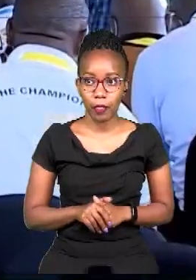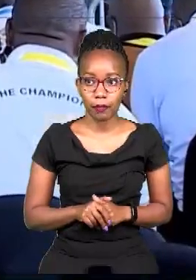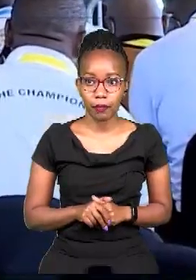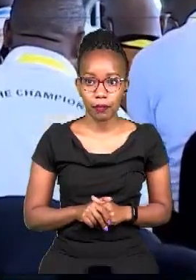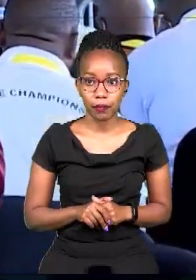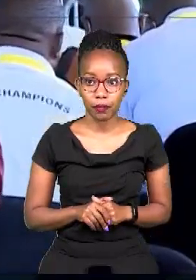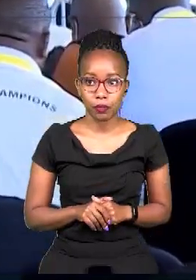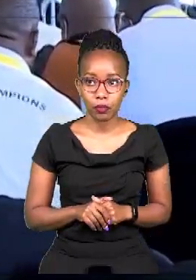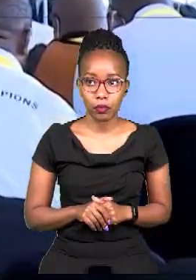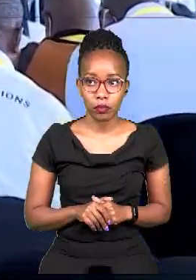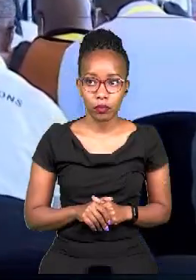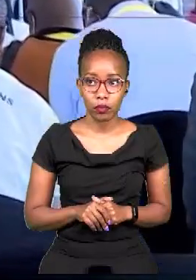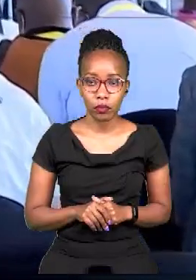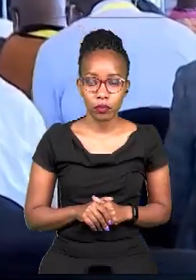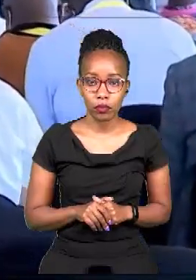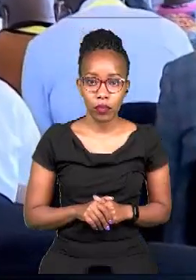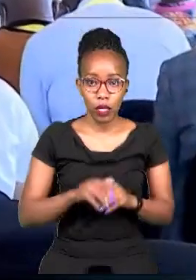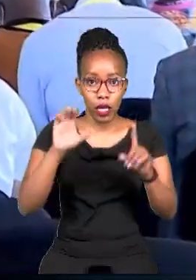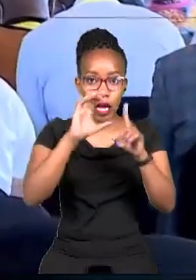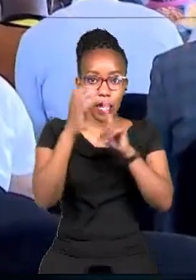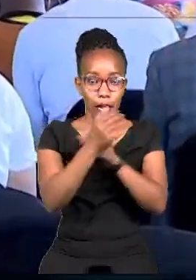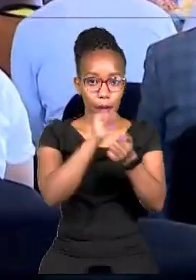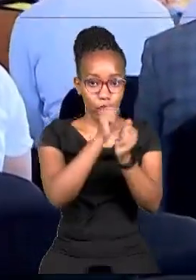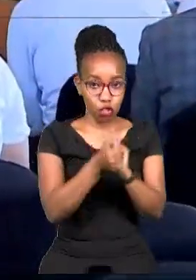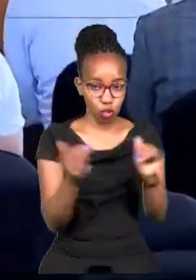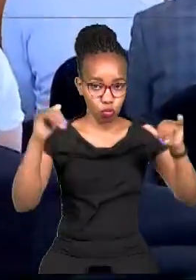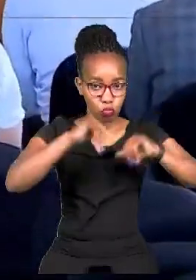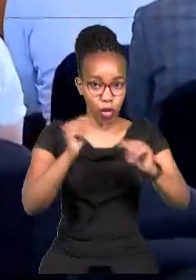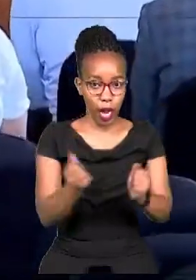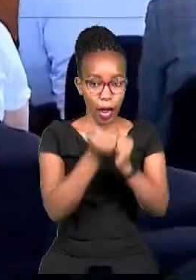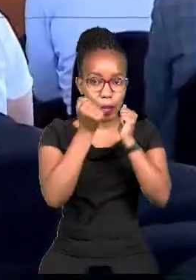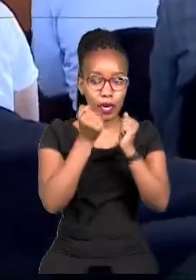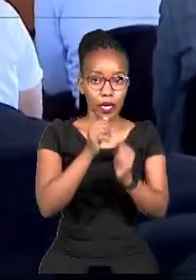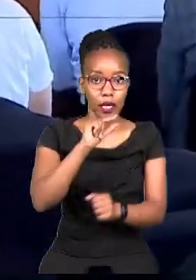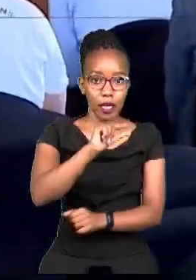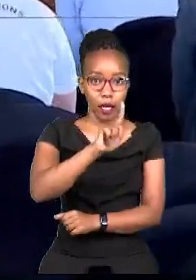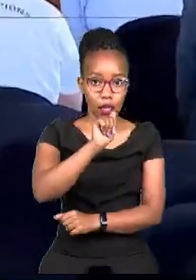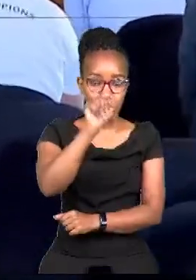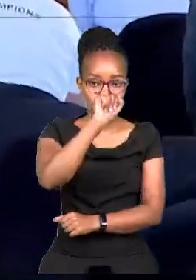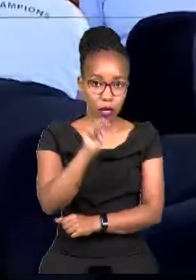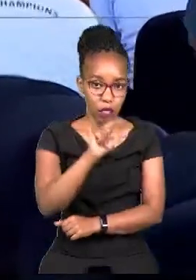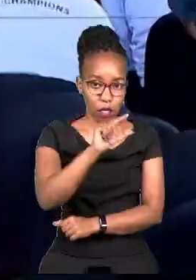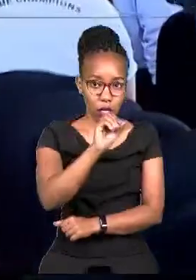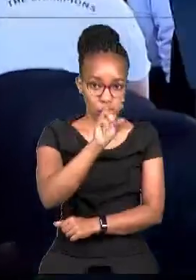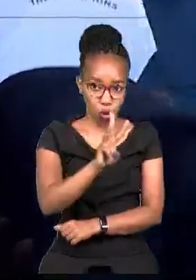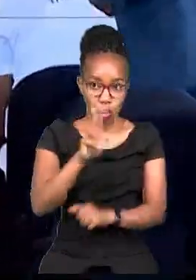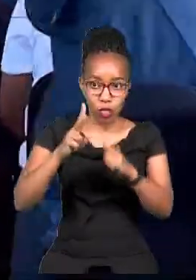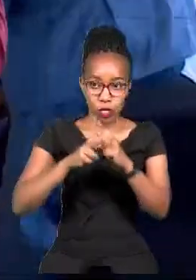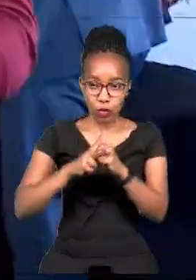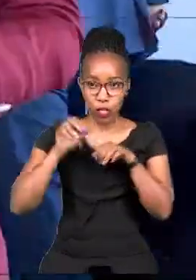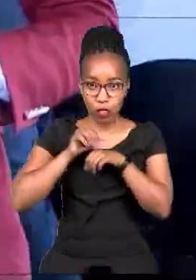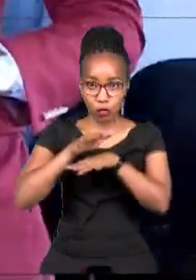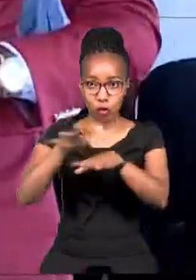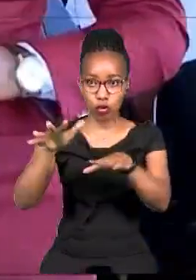few weeks after the global climate change was held in Glasgow, today the 7th Devolution Conference has been held here in